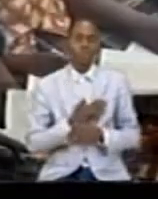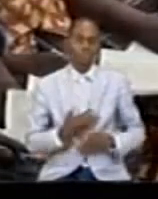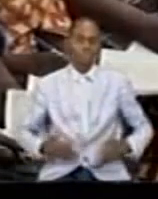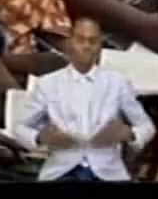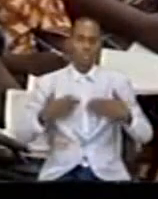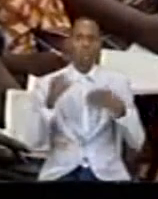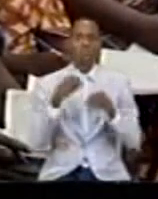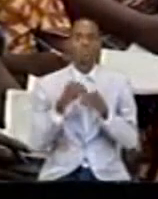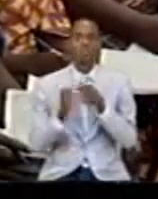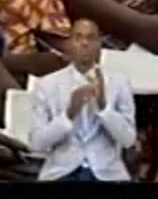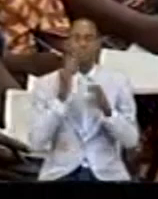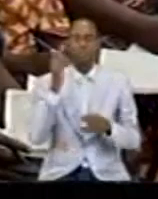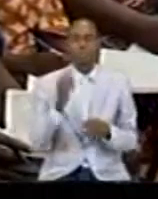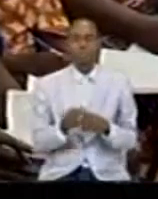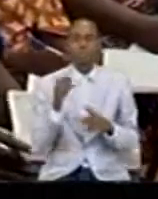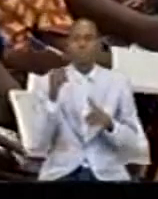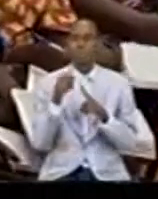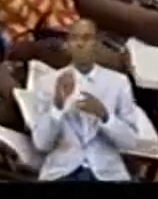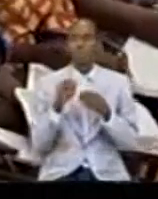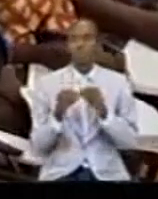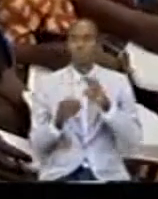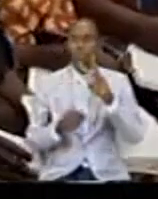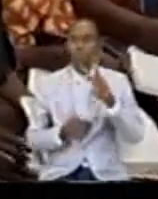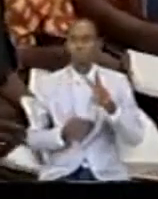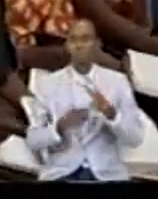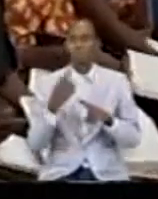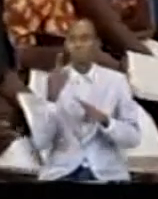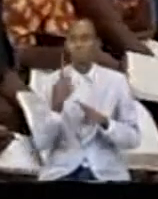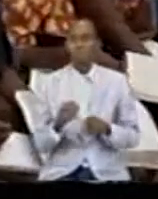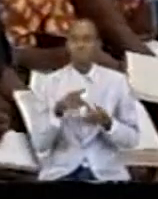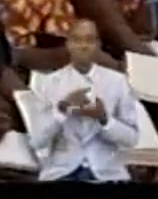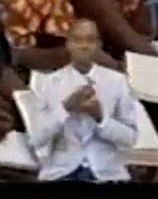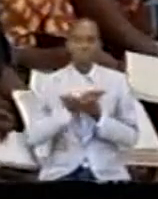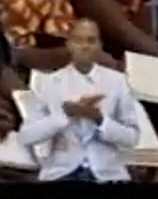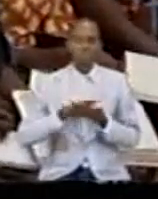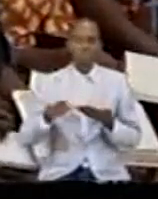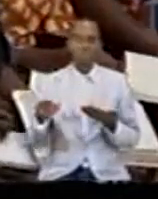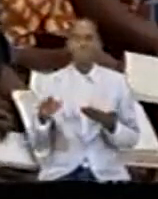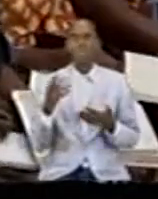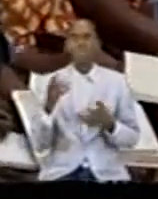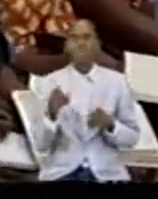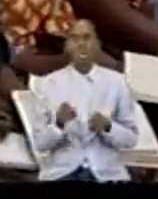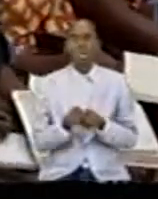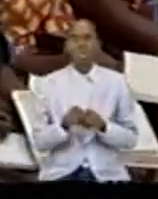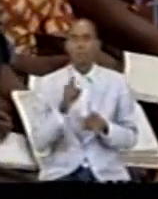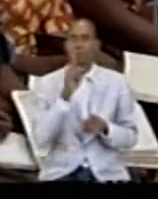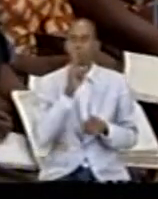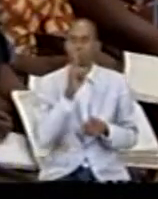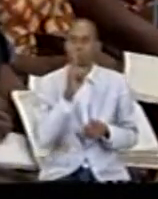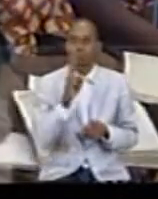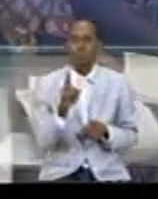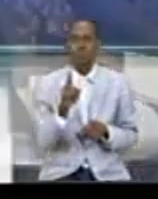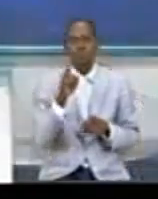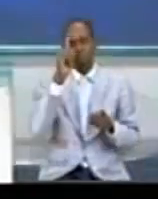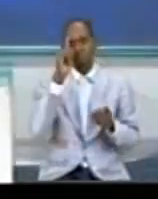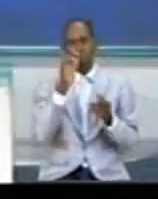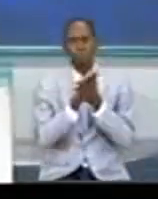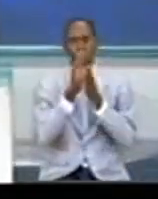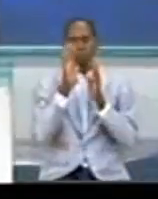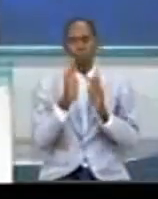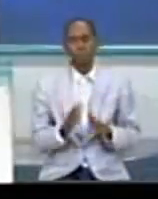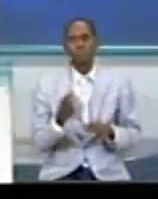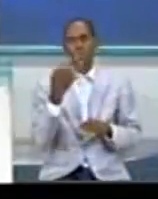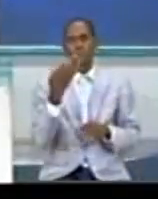name. Point number two, the purity as true saints of God.